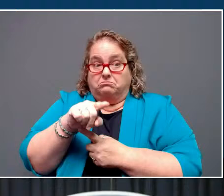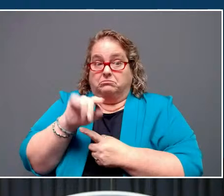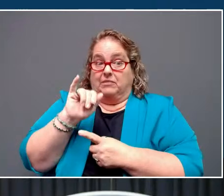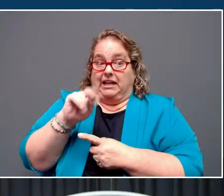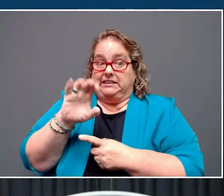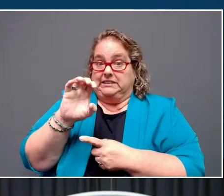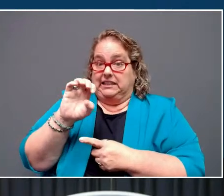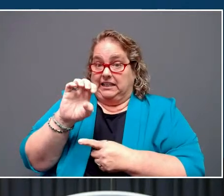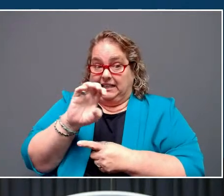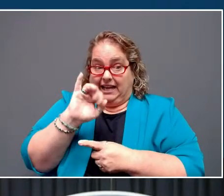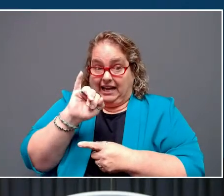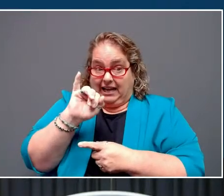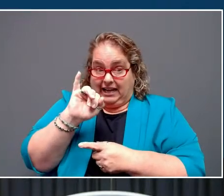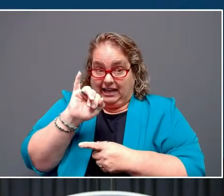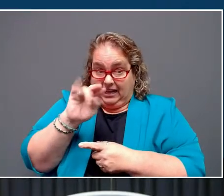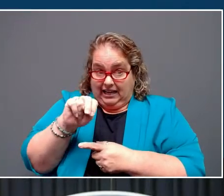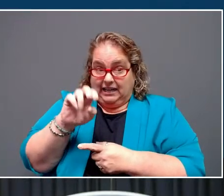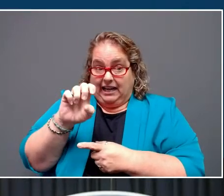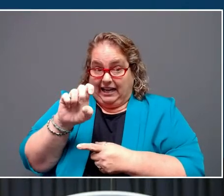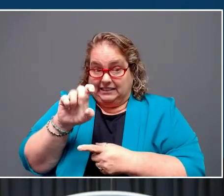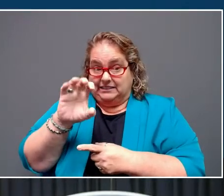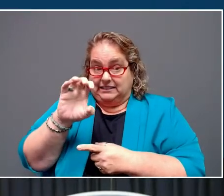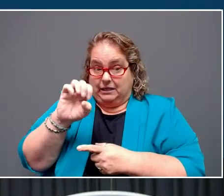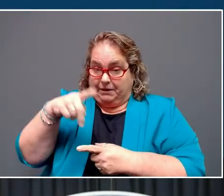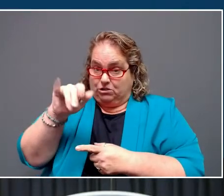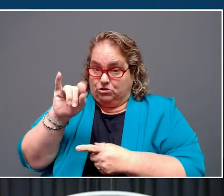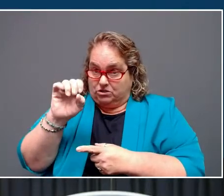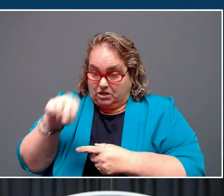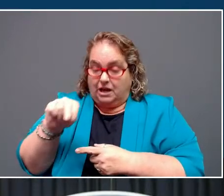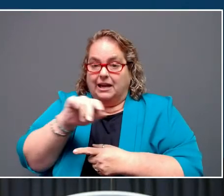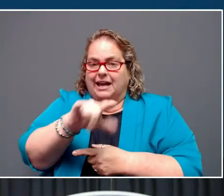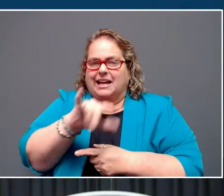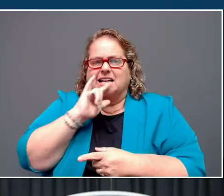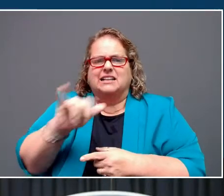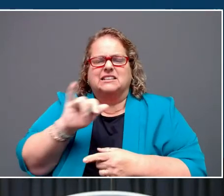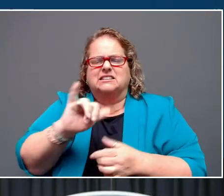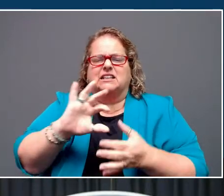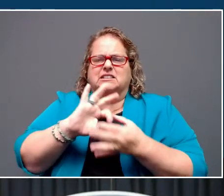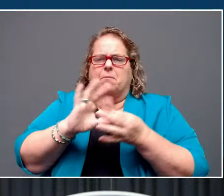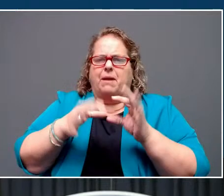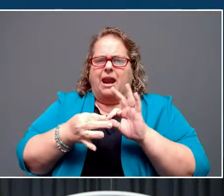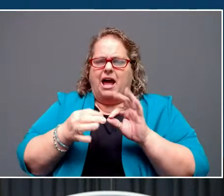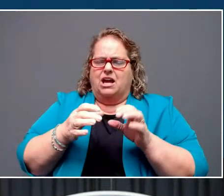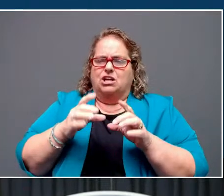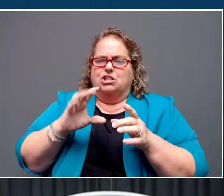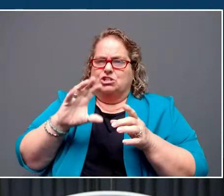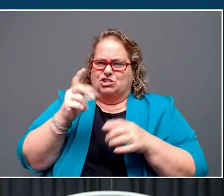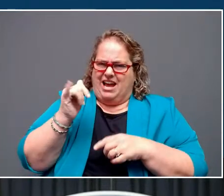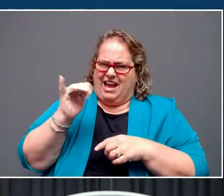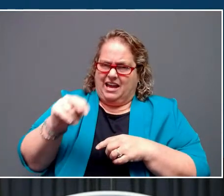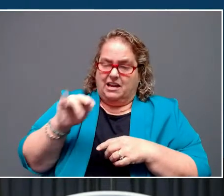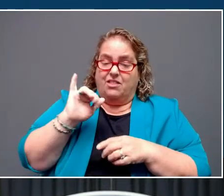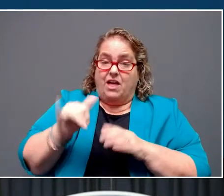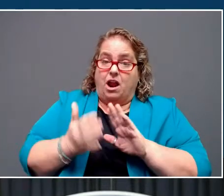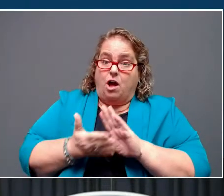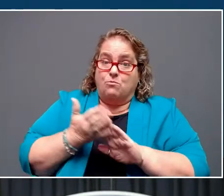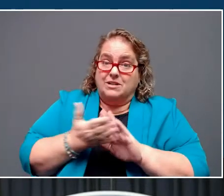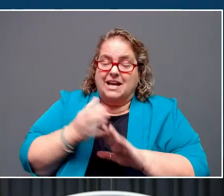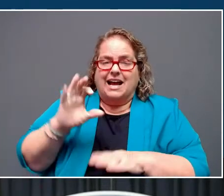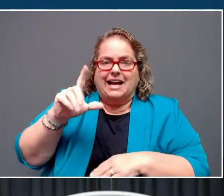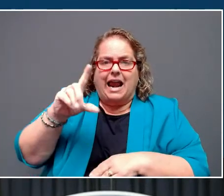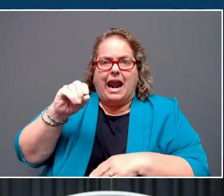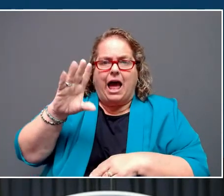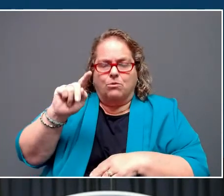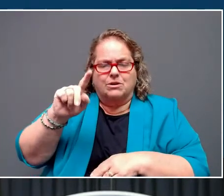on Monday. Inception is a supply chain digitization company that operates a cloud-based digital